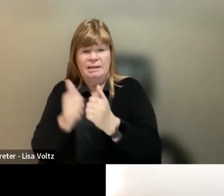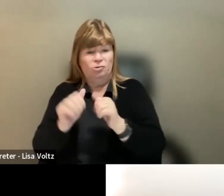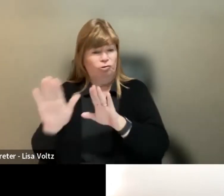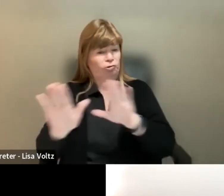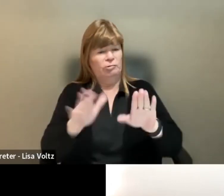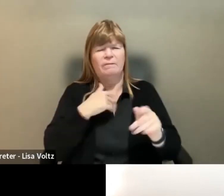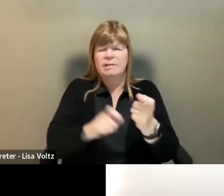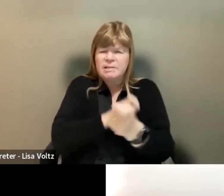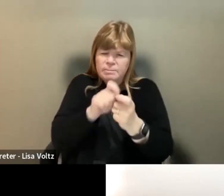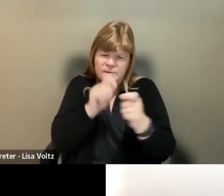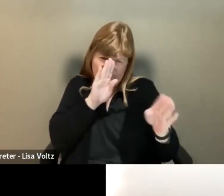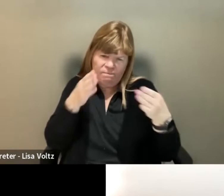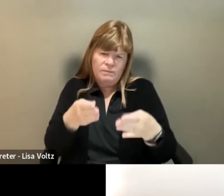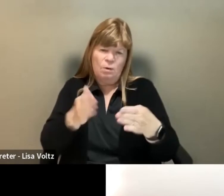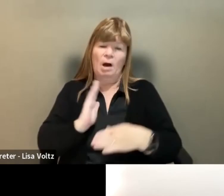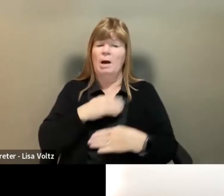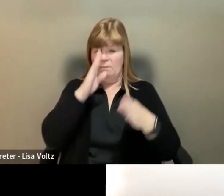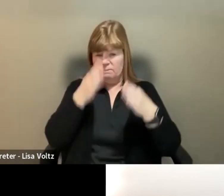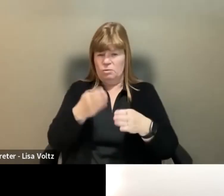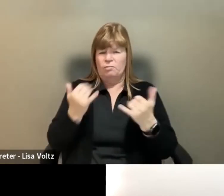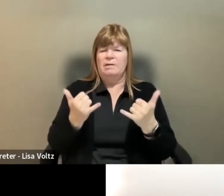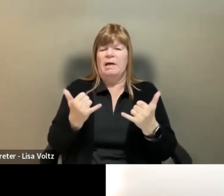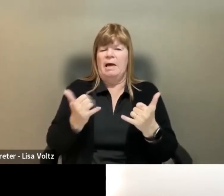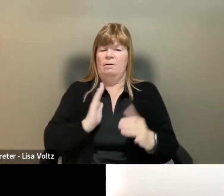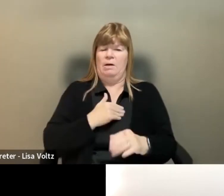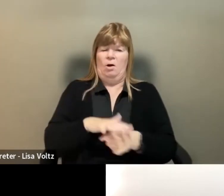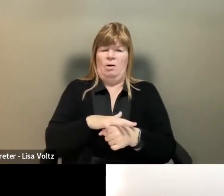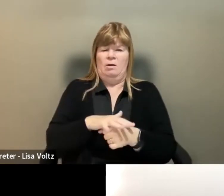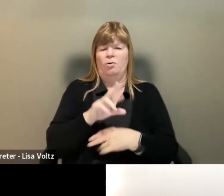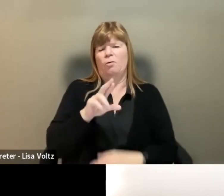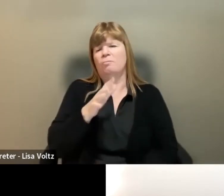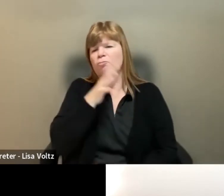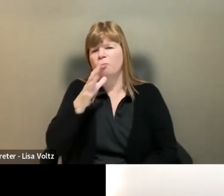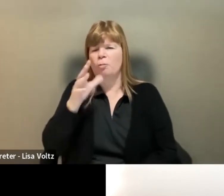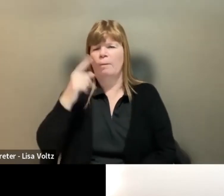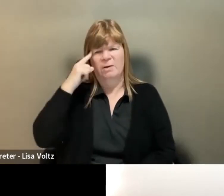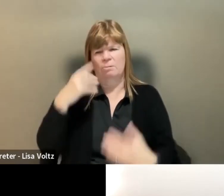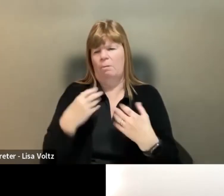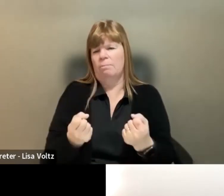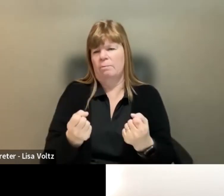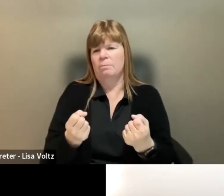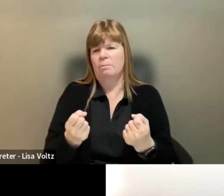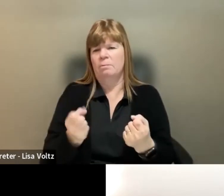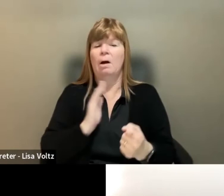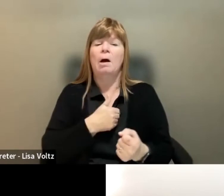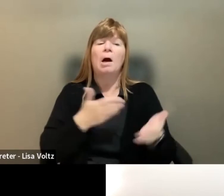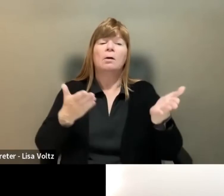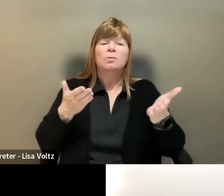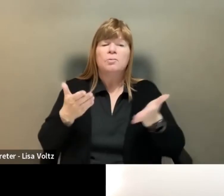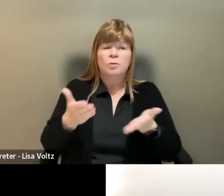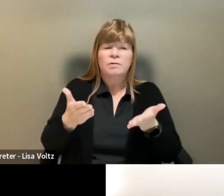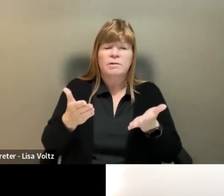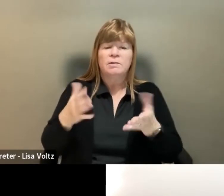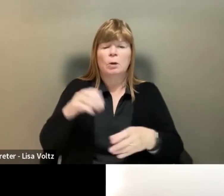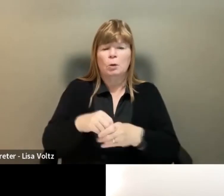focus, and our focus at the Mountain Plains MHTTC is rural mental health. So our services